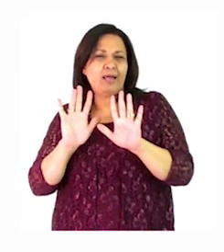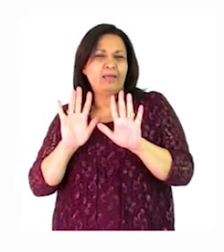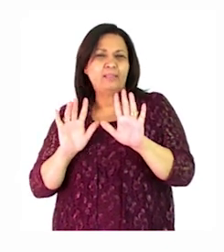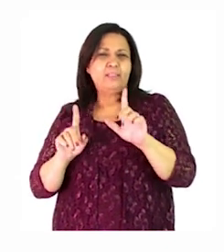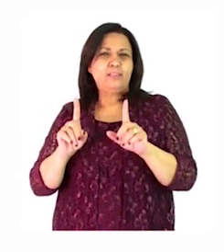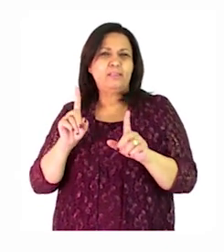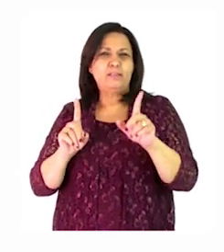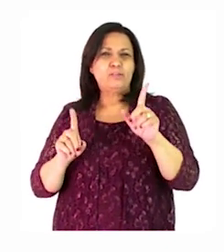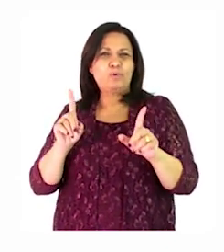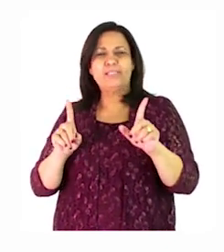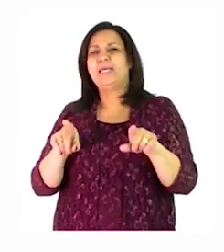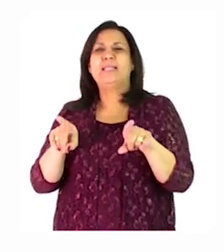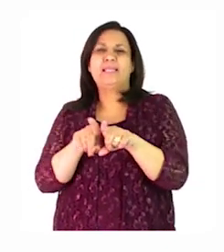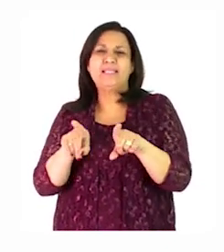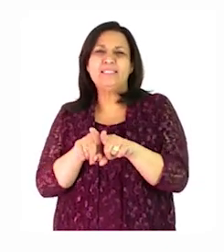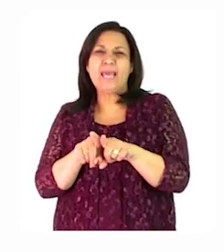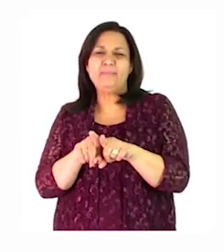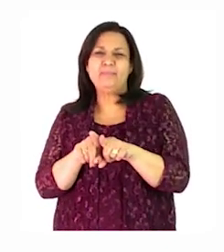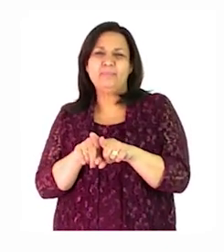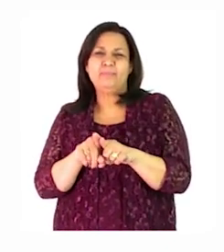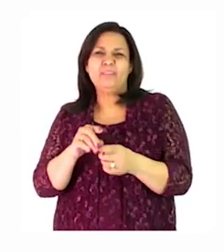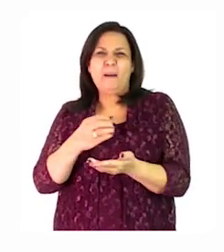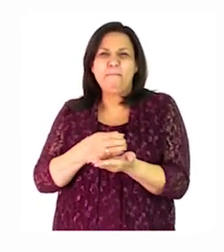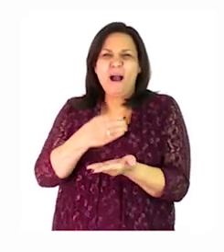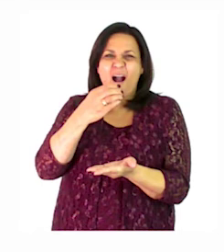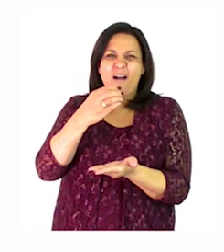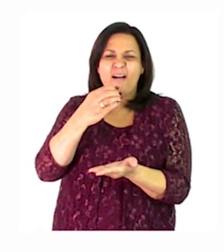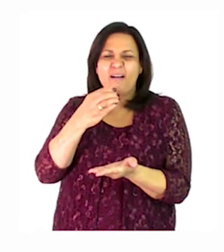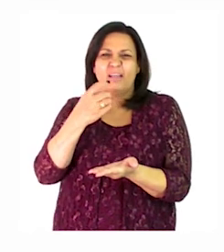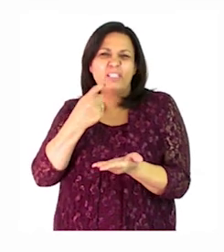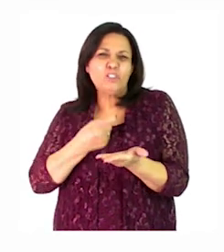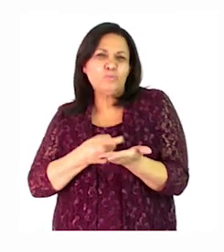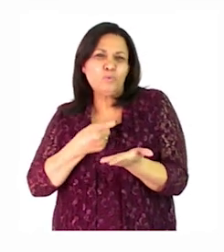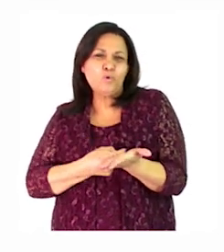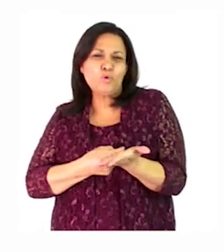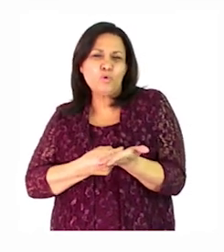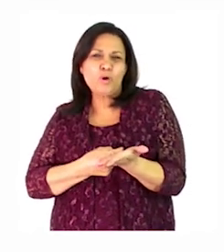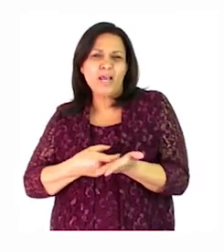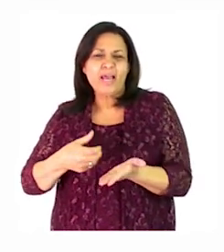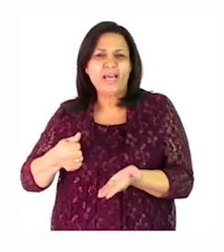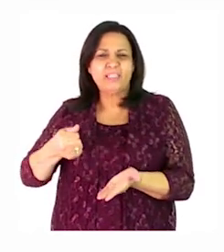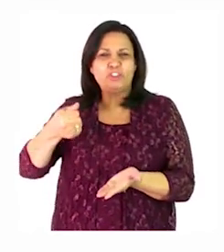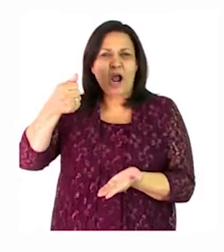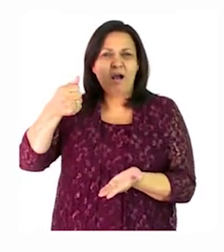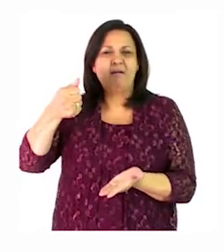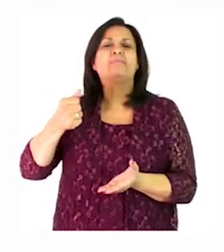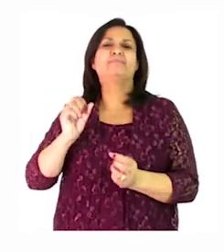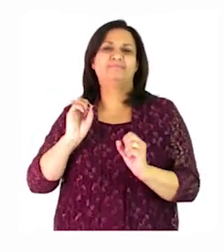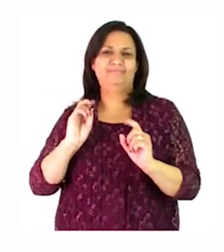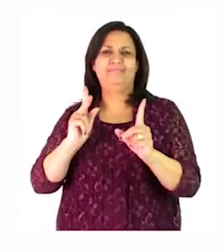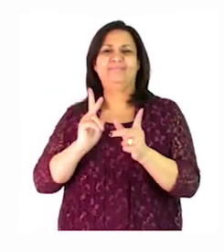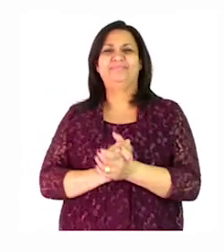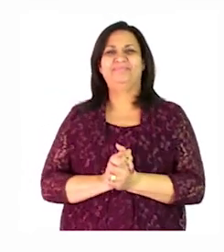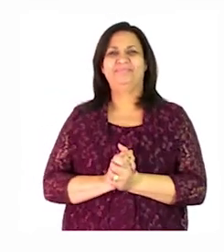ones that look the same. Okay, we will do that. I will not give you the